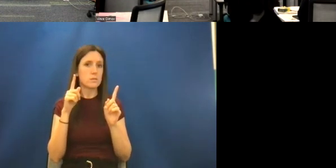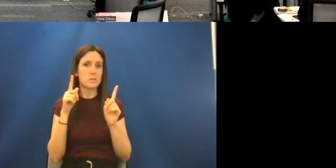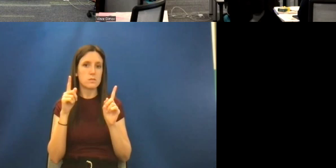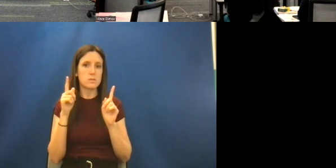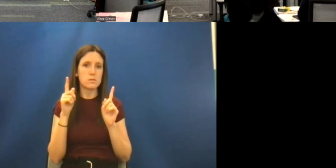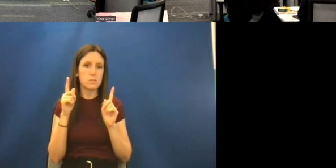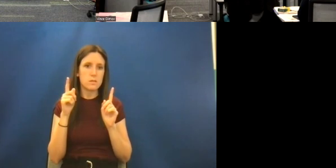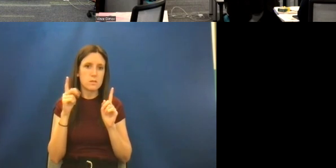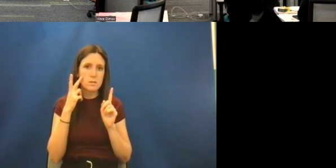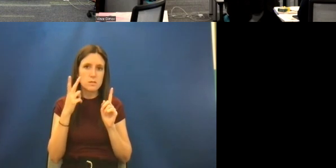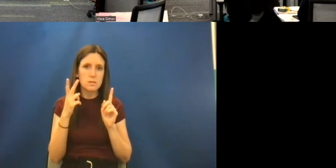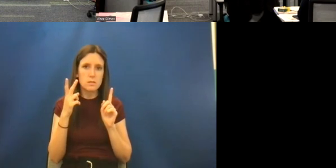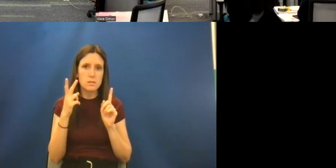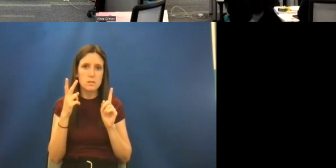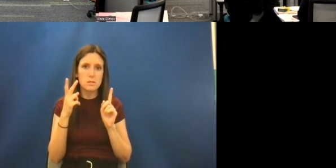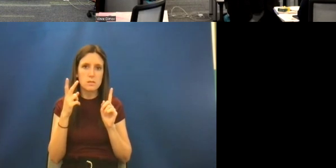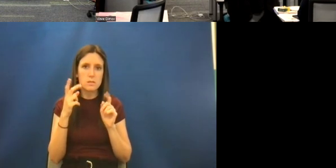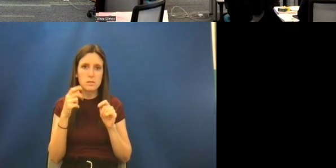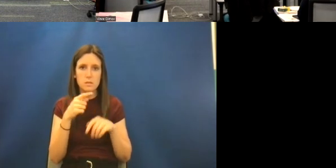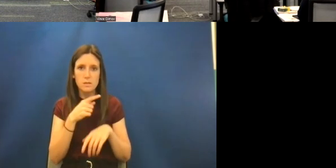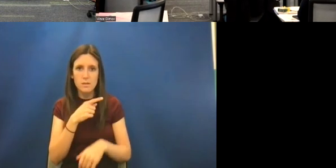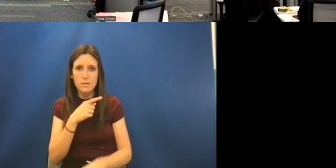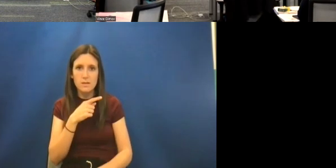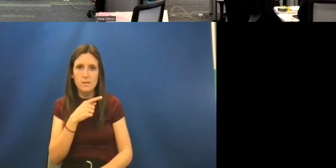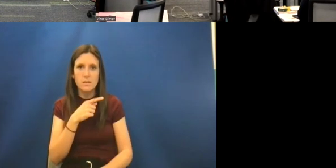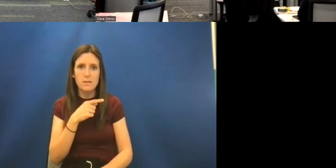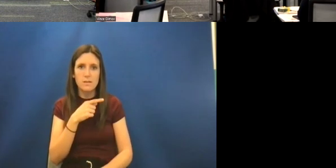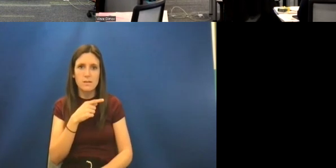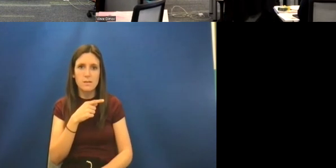Here I am. Oh, that's awkward. Okay. So, all